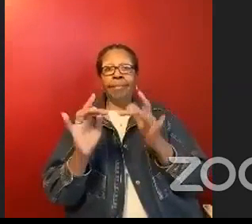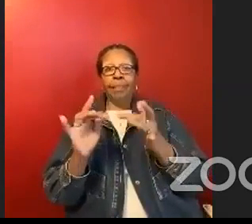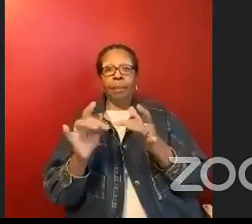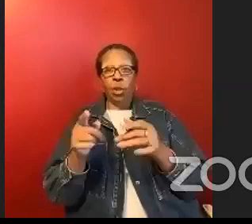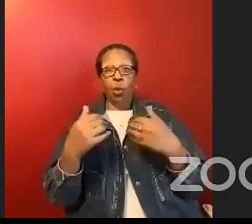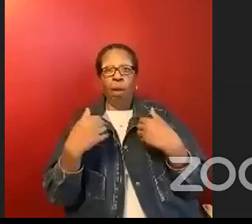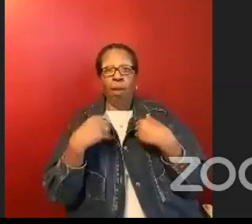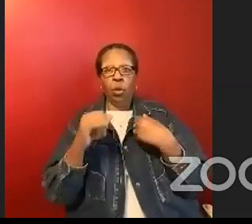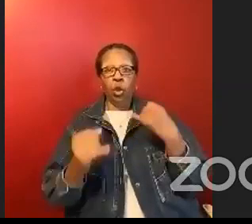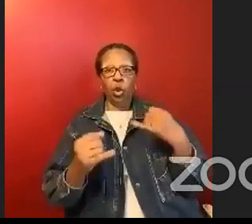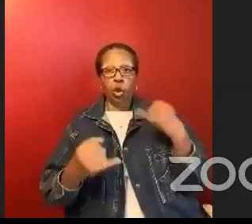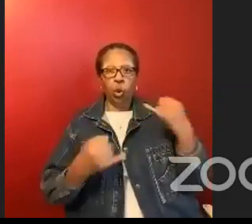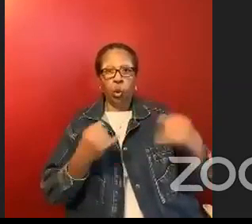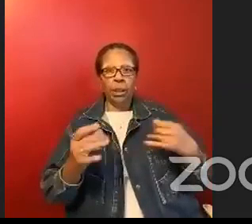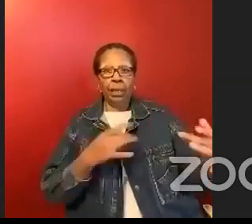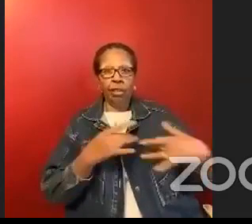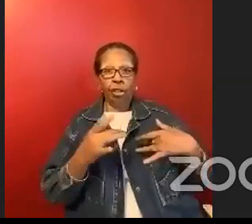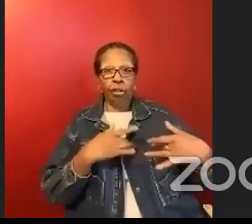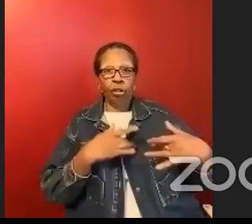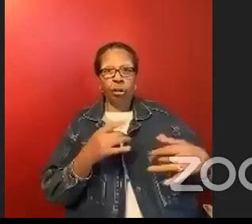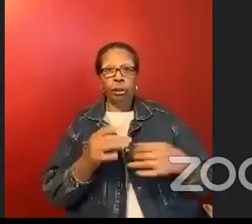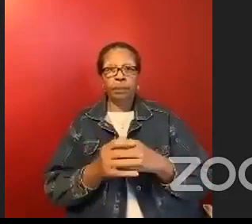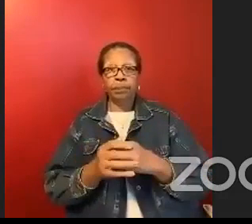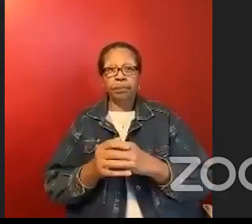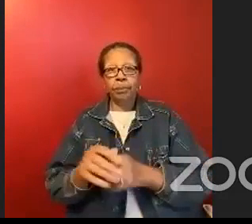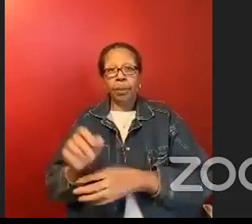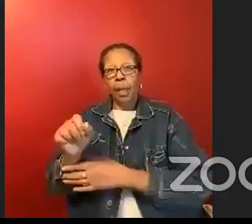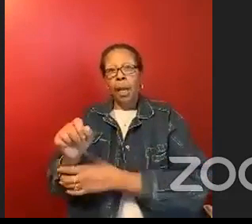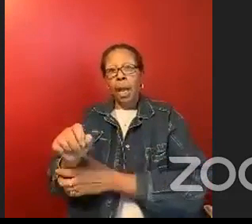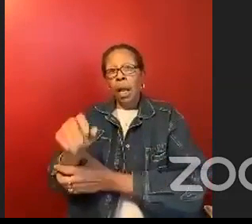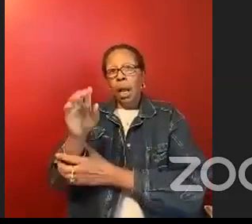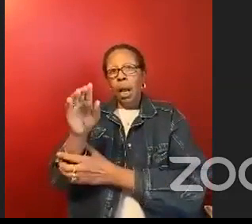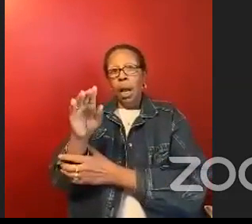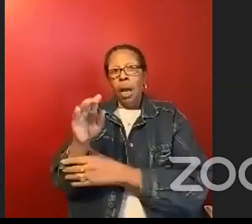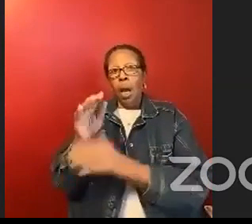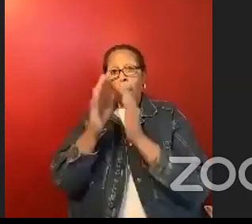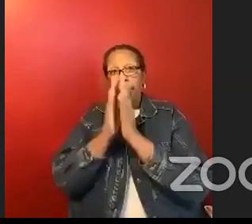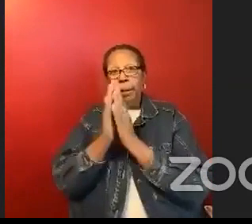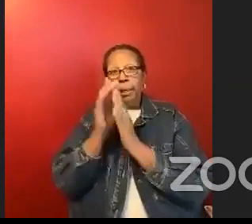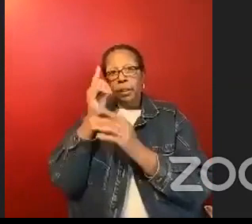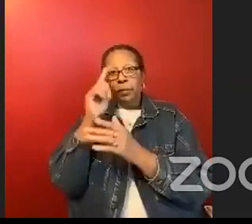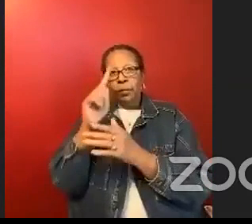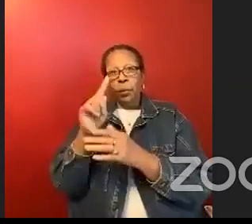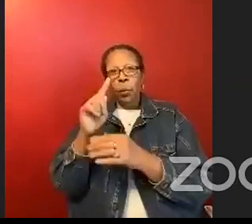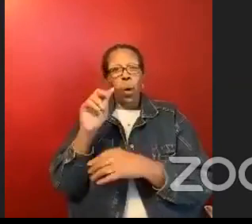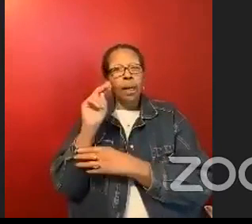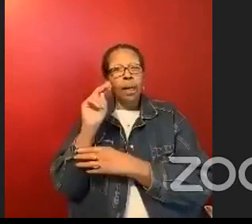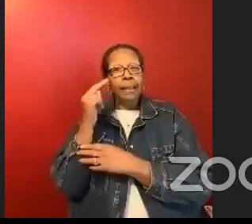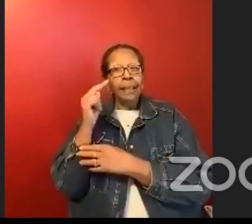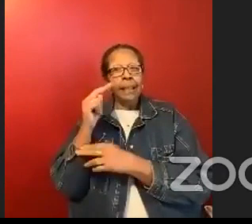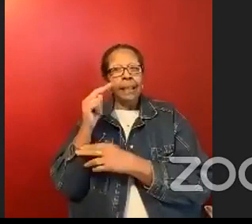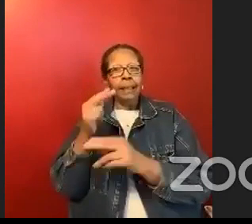Yes. Prayers for my niece, Rebecca Heath.